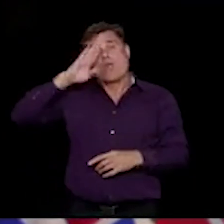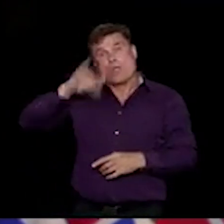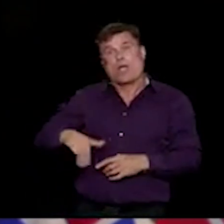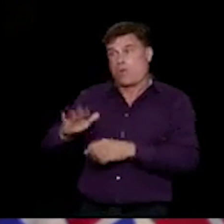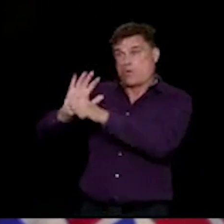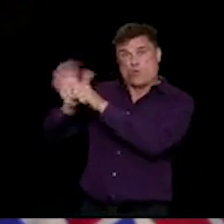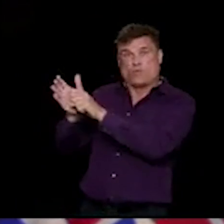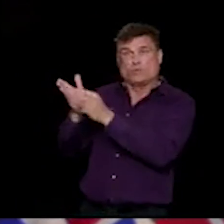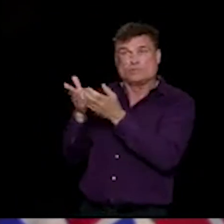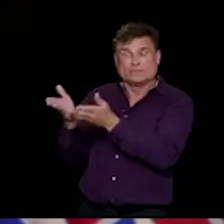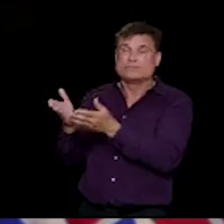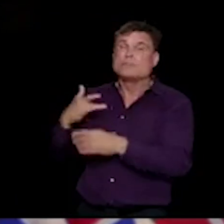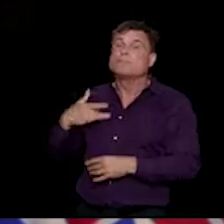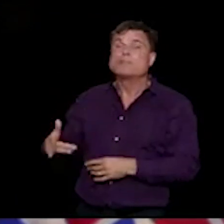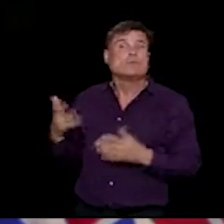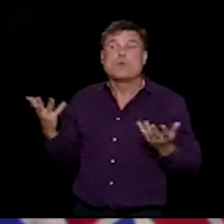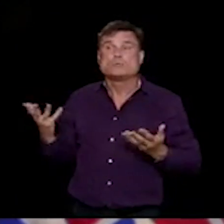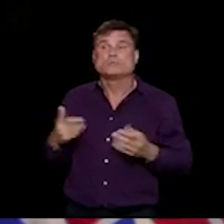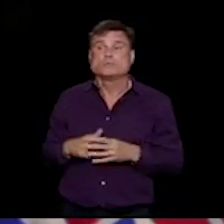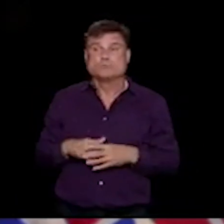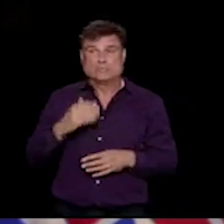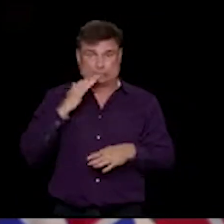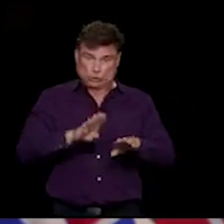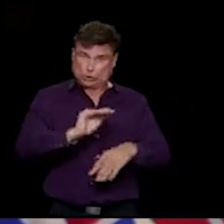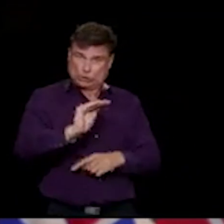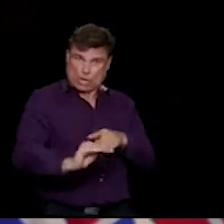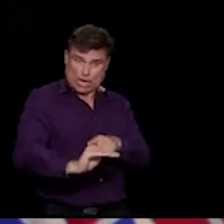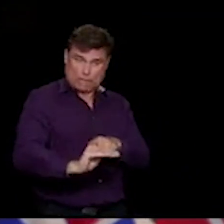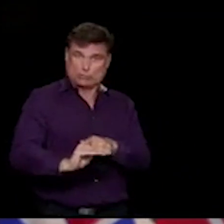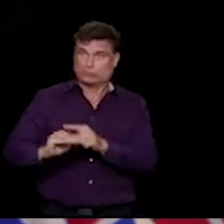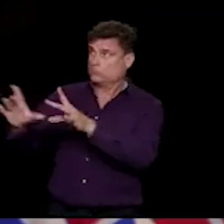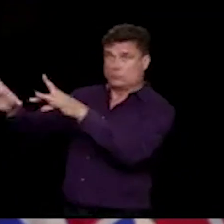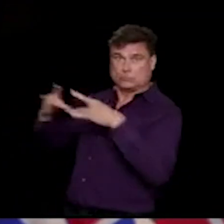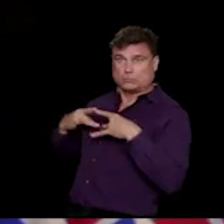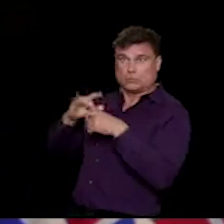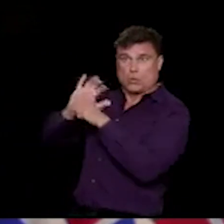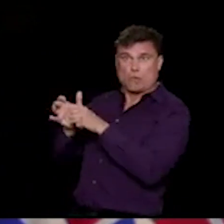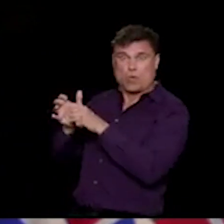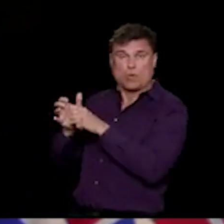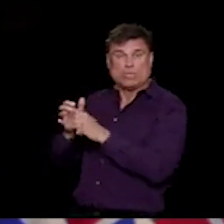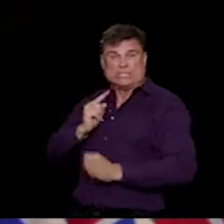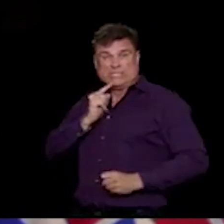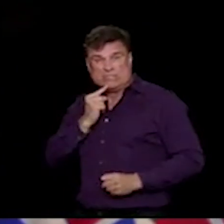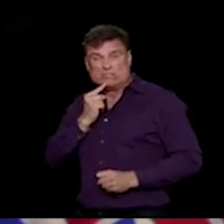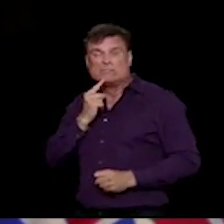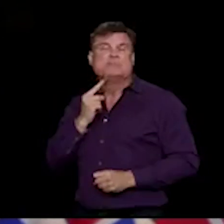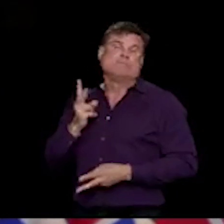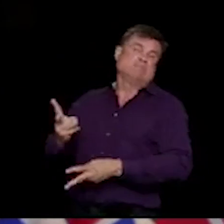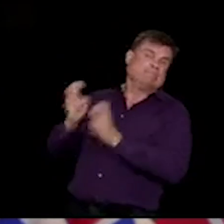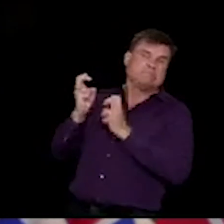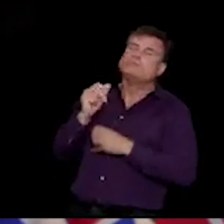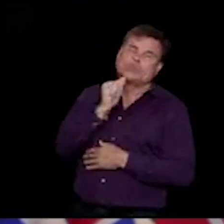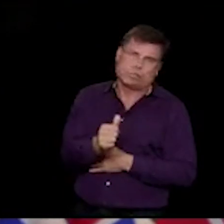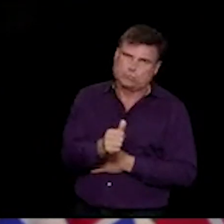part, but does have effect on older people. And so how do we, we're finding our way in that. And we've been doing it